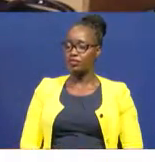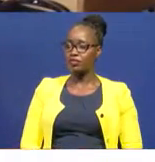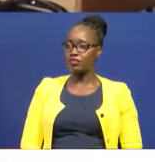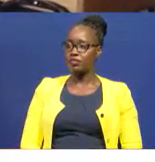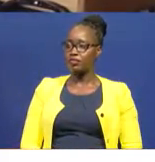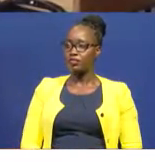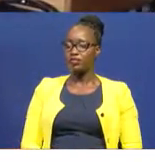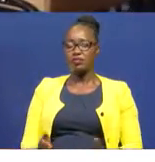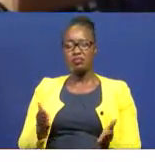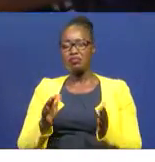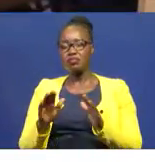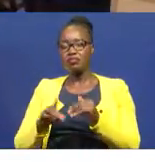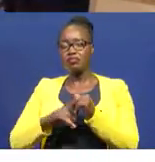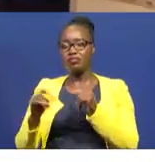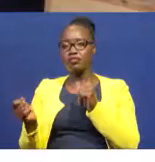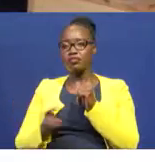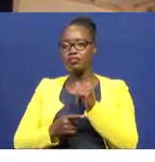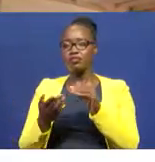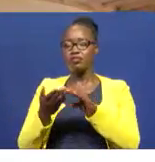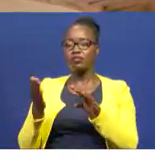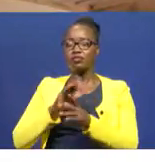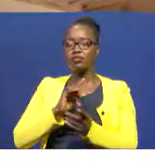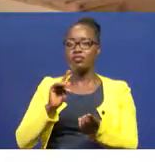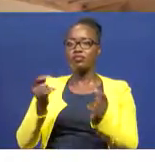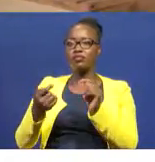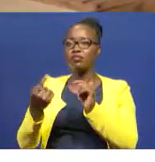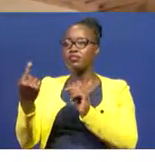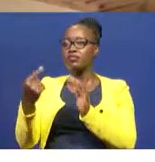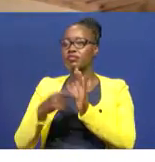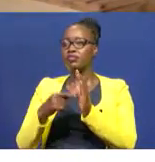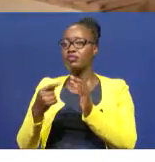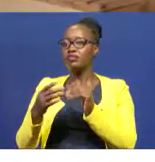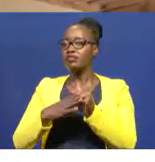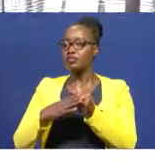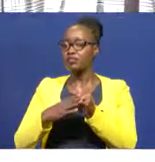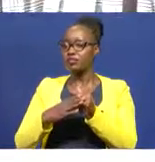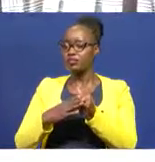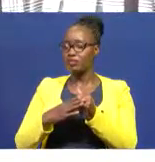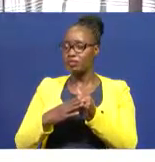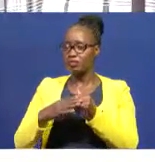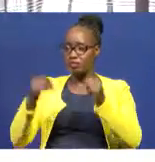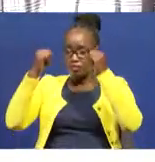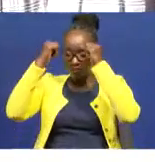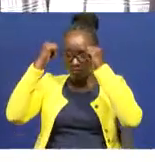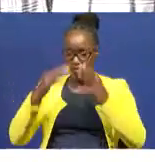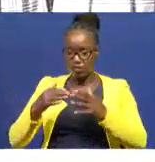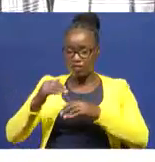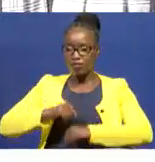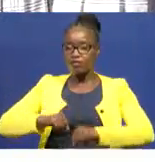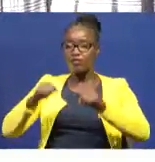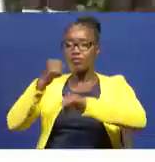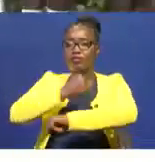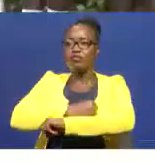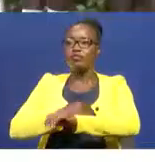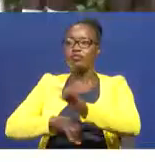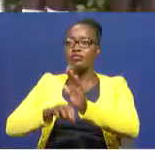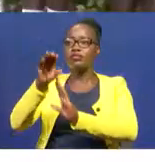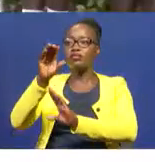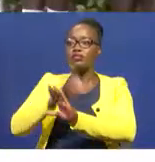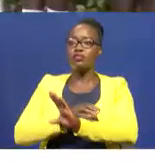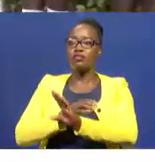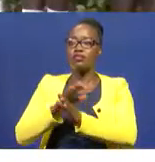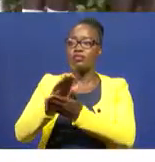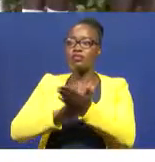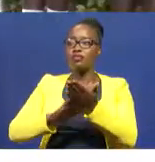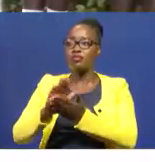It is barely 6 months before the transition of 1.2 million grade 9 learners to senior school. The curriculum-based education